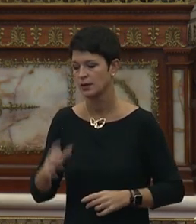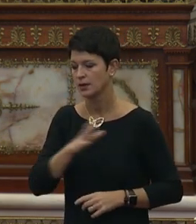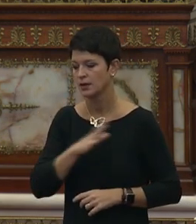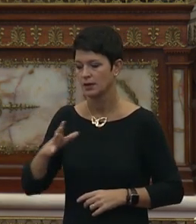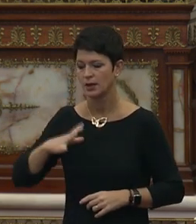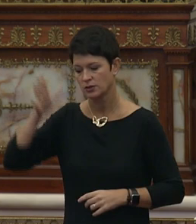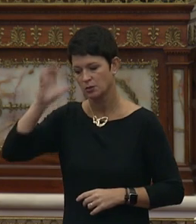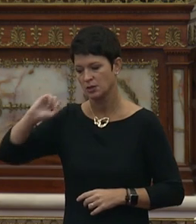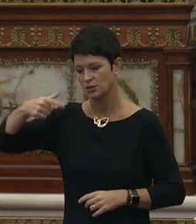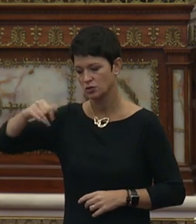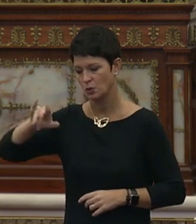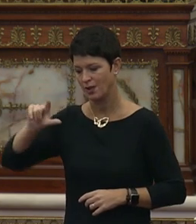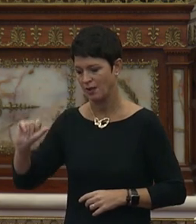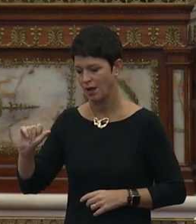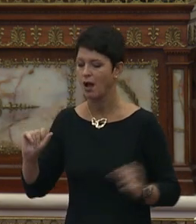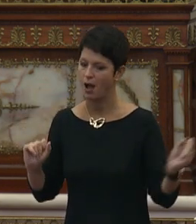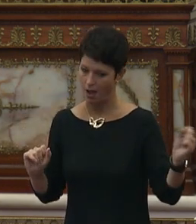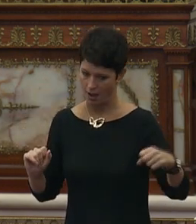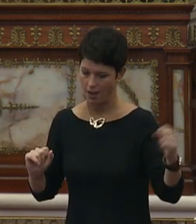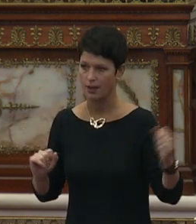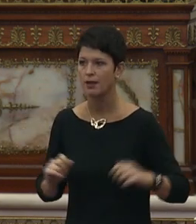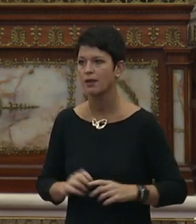Councilman Squilla? Aye.